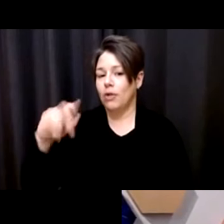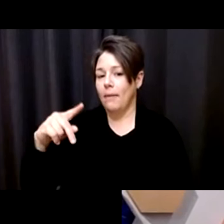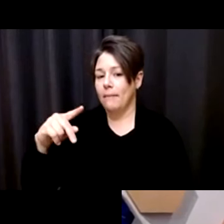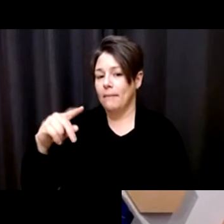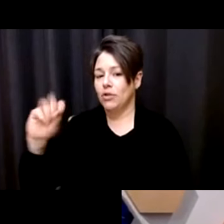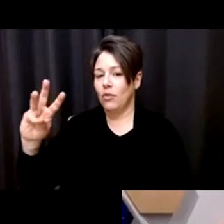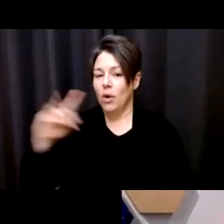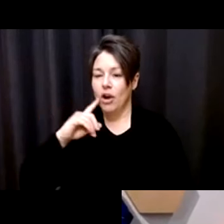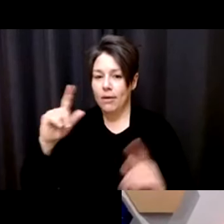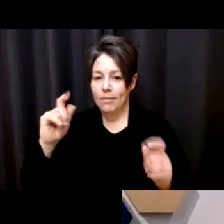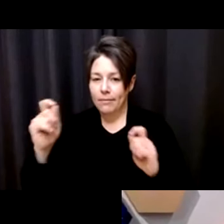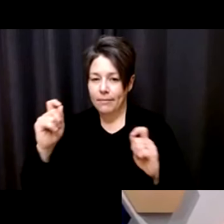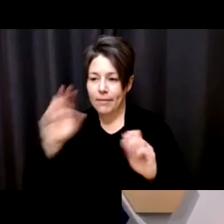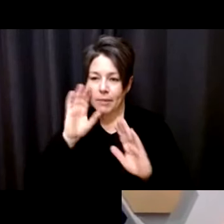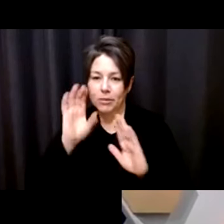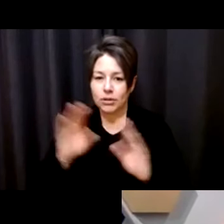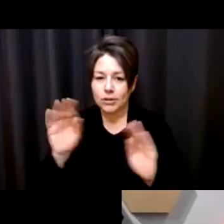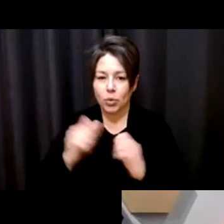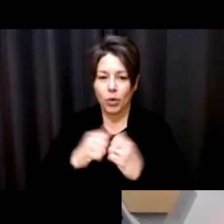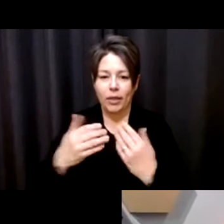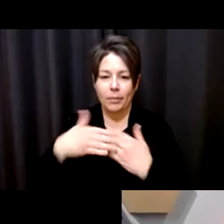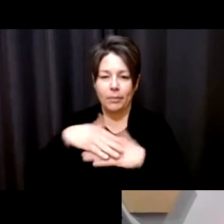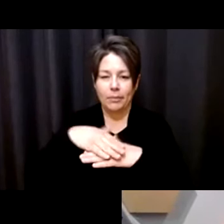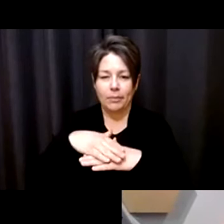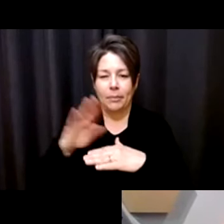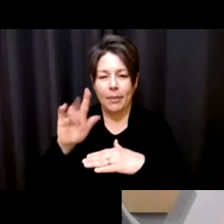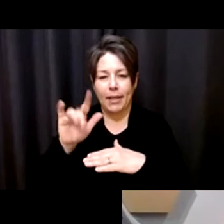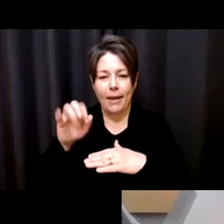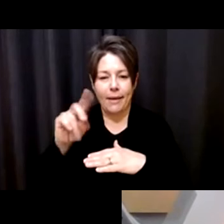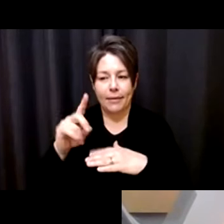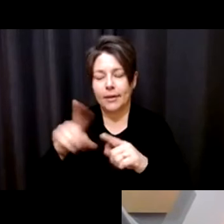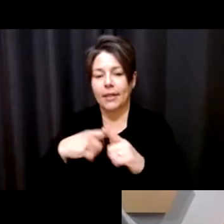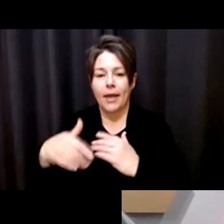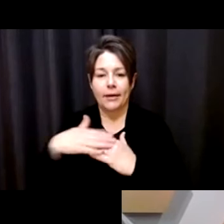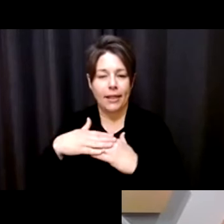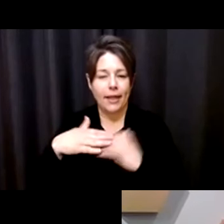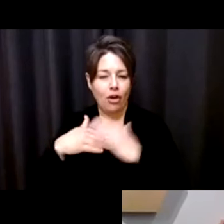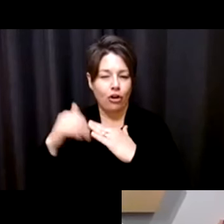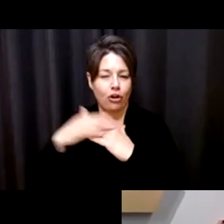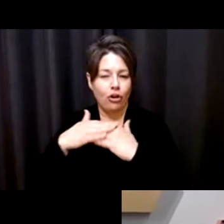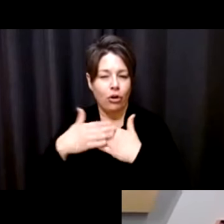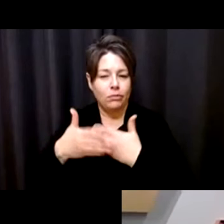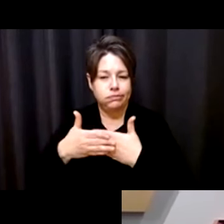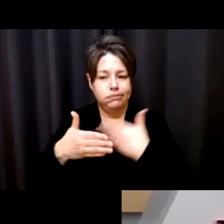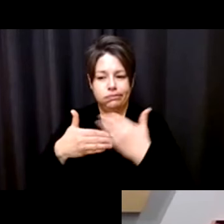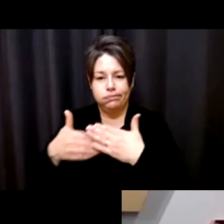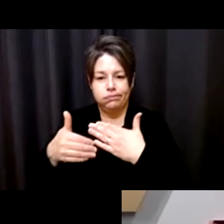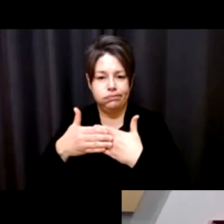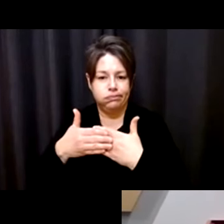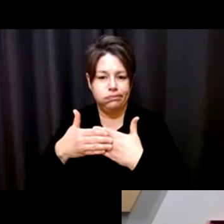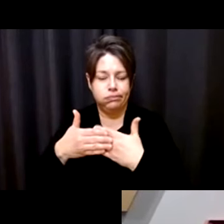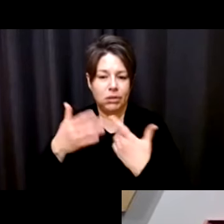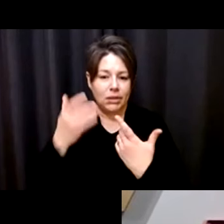manipulate the images a little bit with blend modes. I often layer them, especially if it's a kind of a